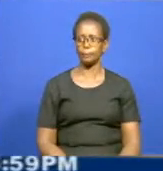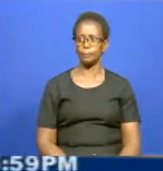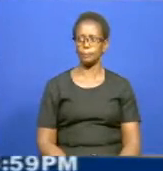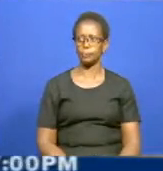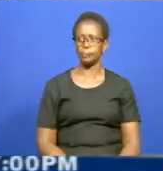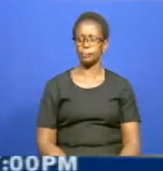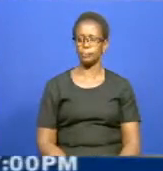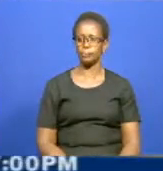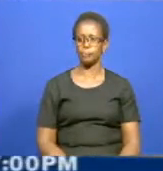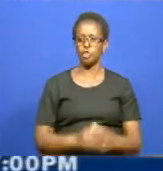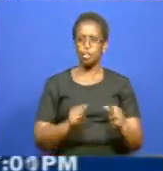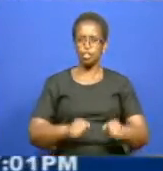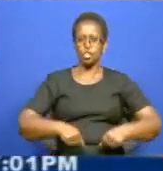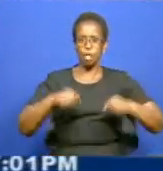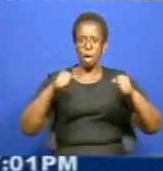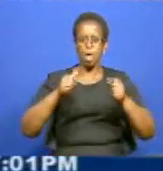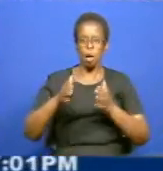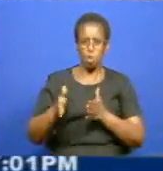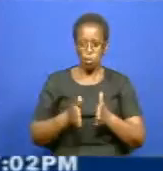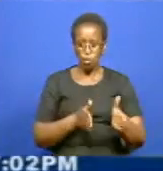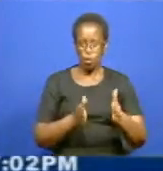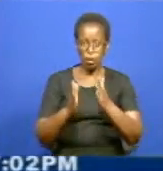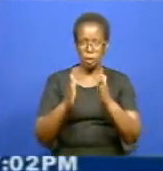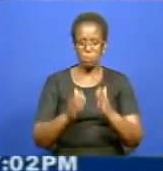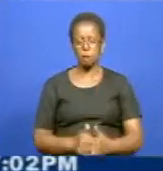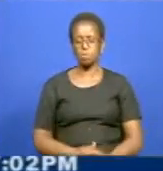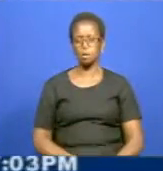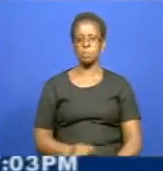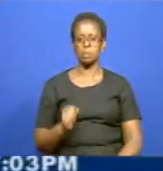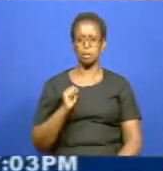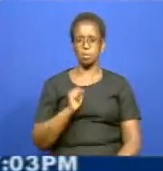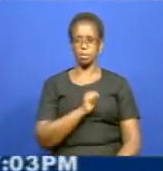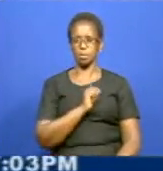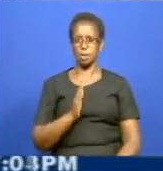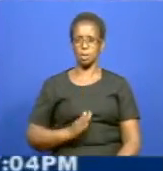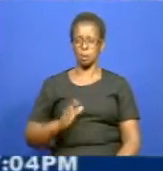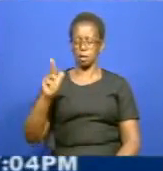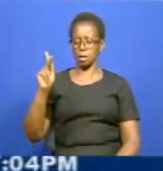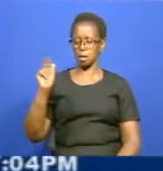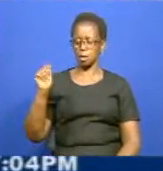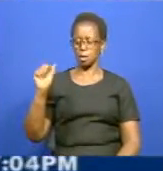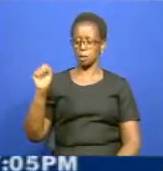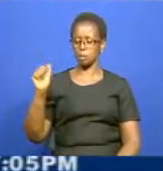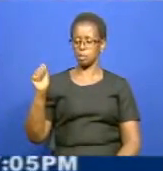Share roads. Senator Kasanga.